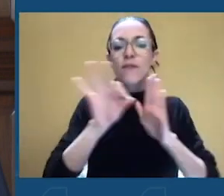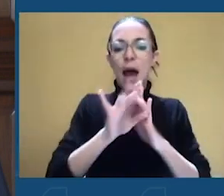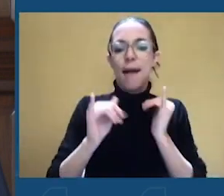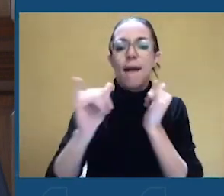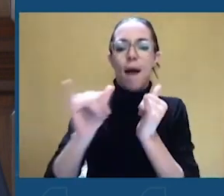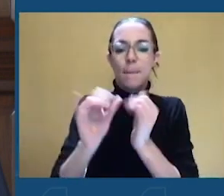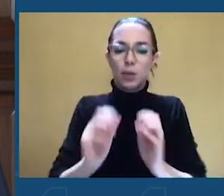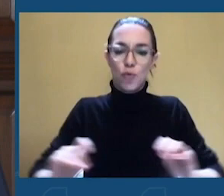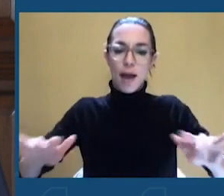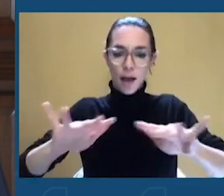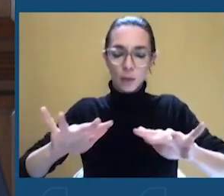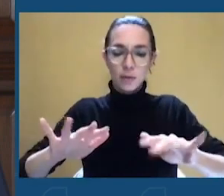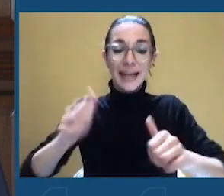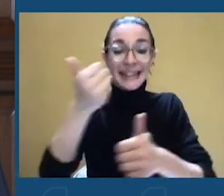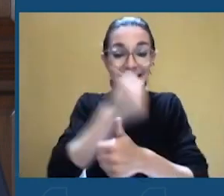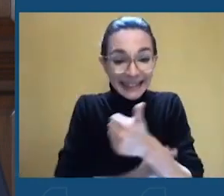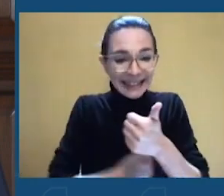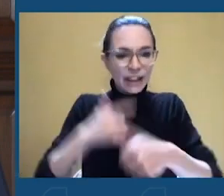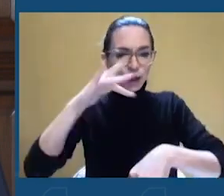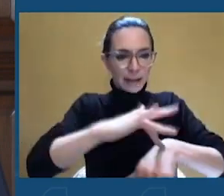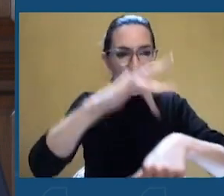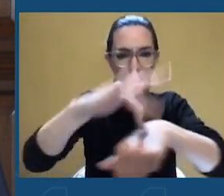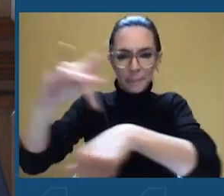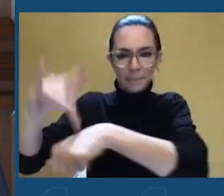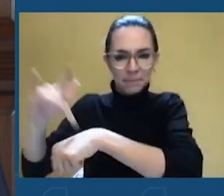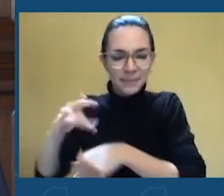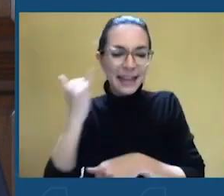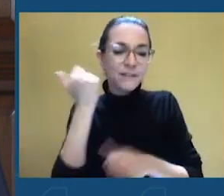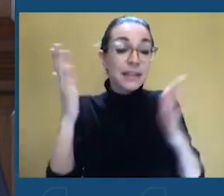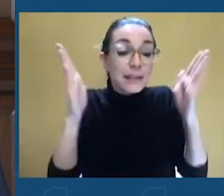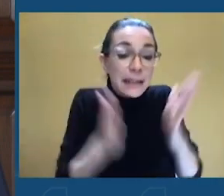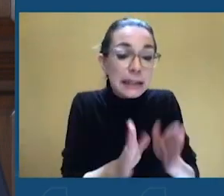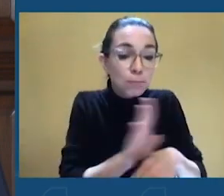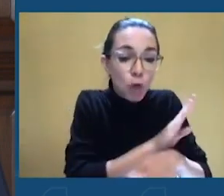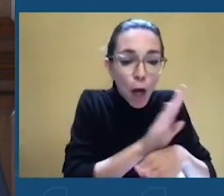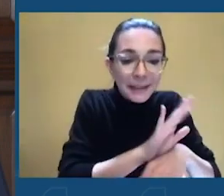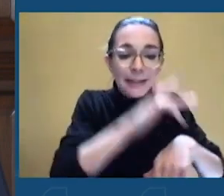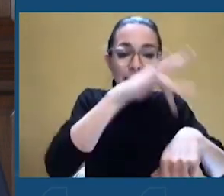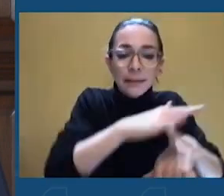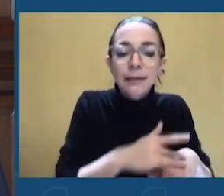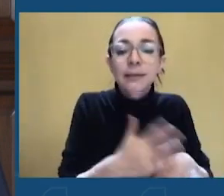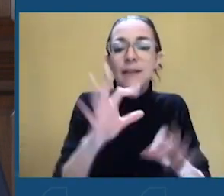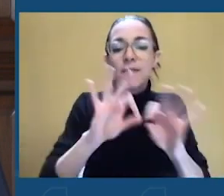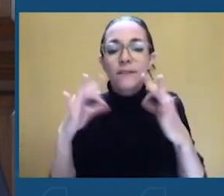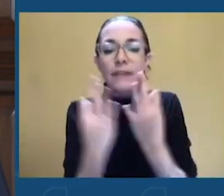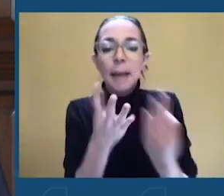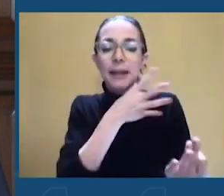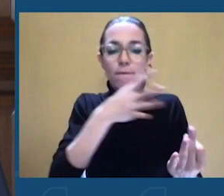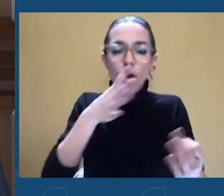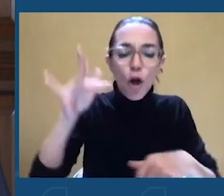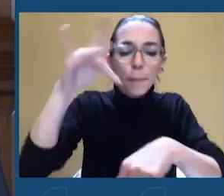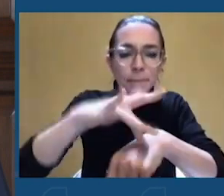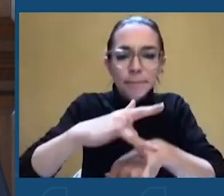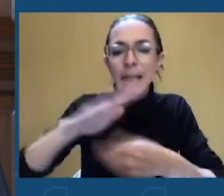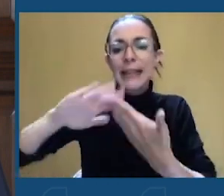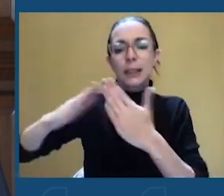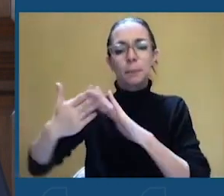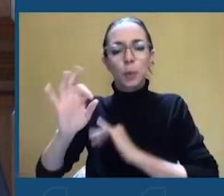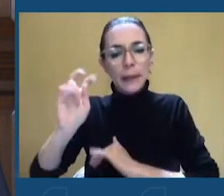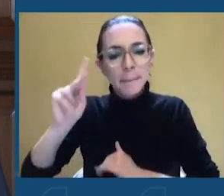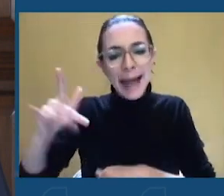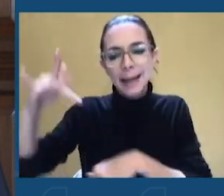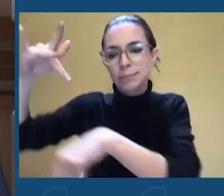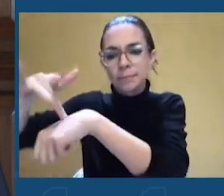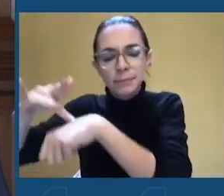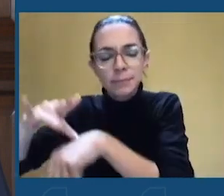And at every single stop, be it a small business, a family farm, a community bank, a local hospital, a